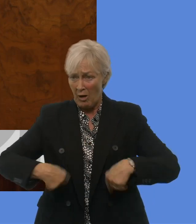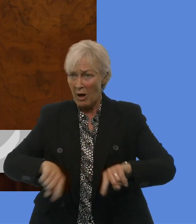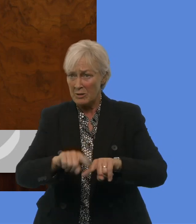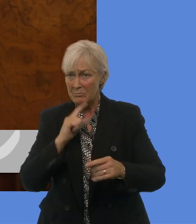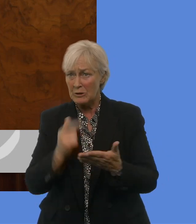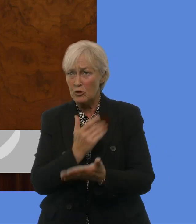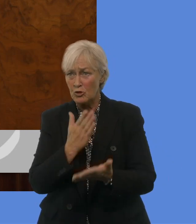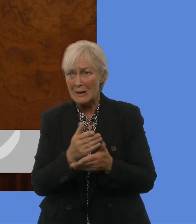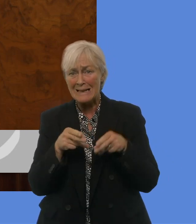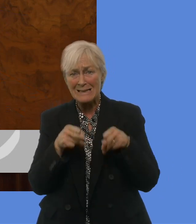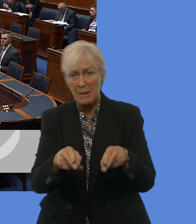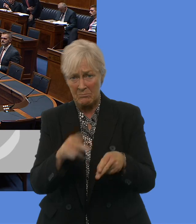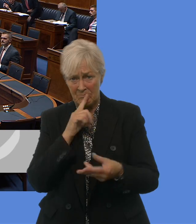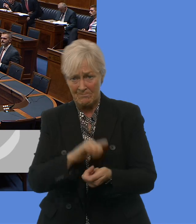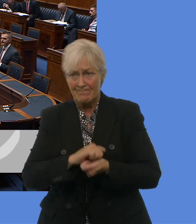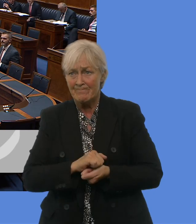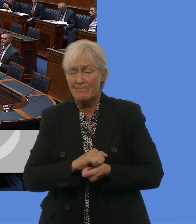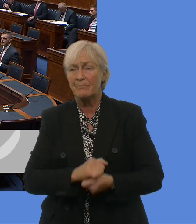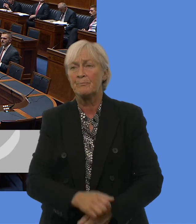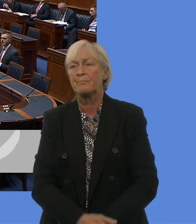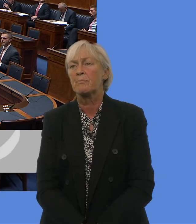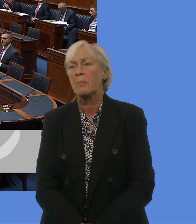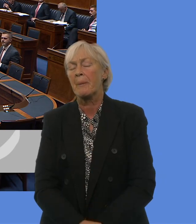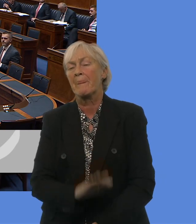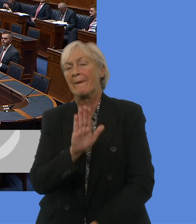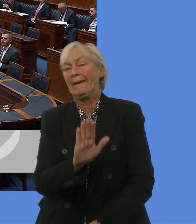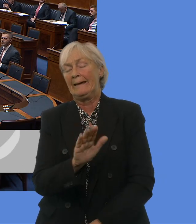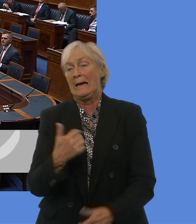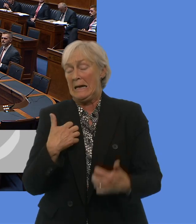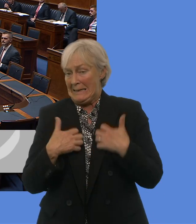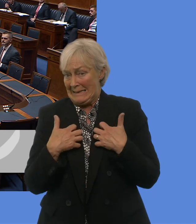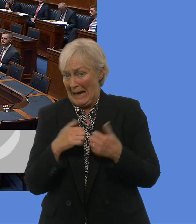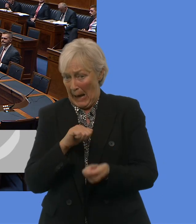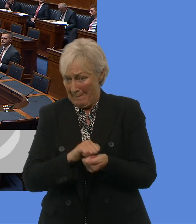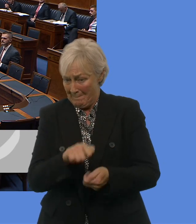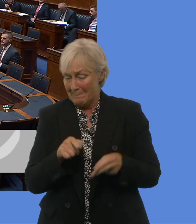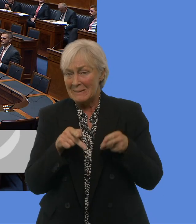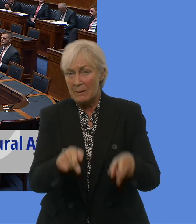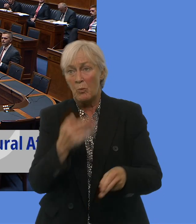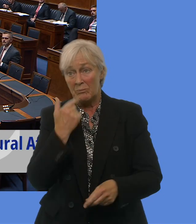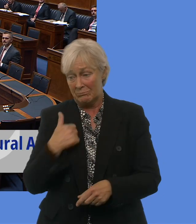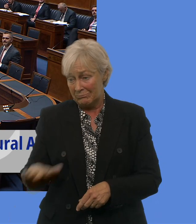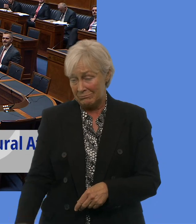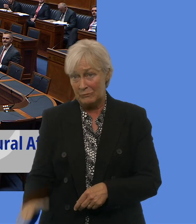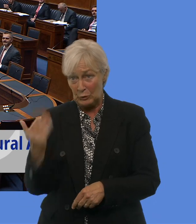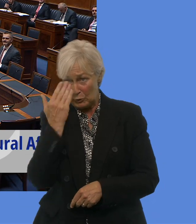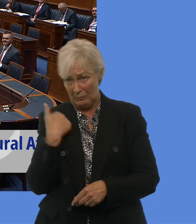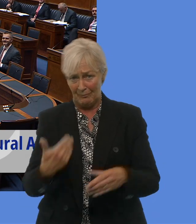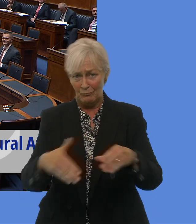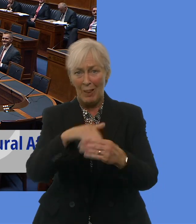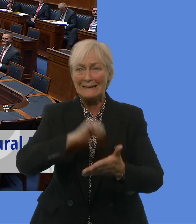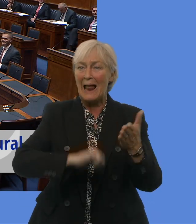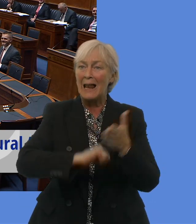of this scheme is indeed secure? So I'm very keen to keep this scheme. When I was at primary school, I was one of the people involved in selling the